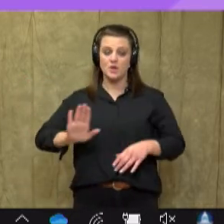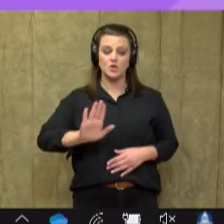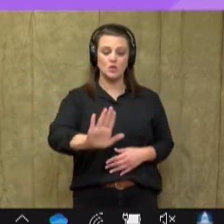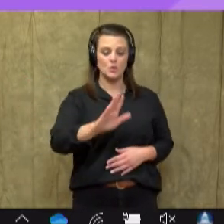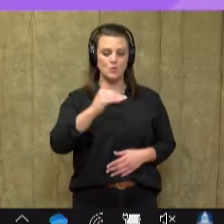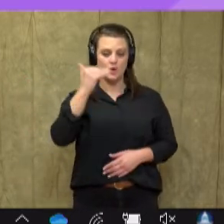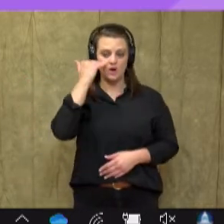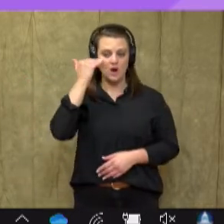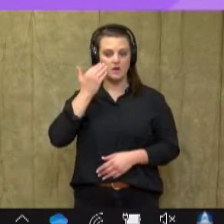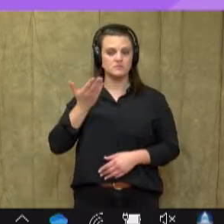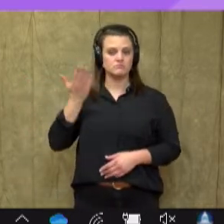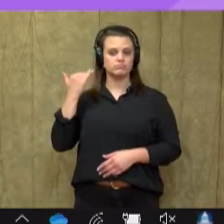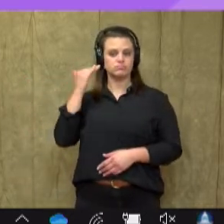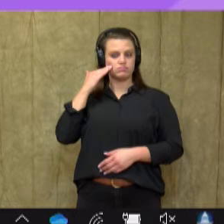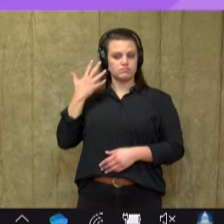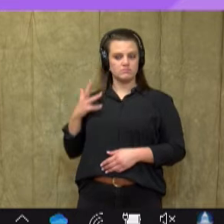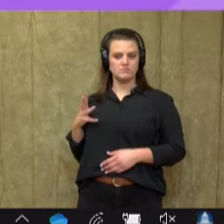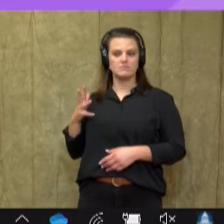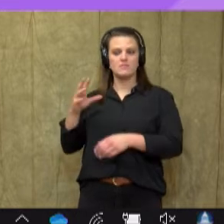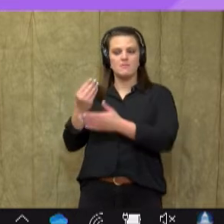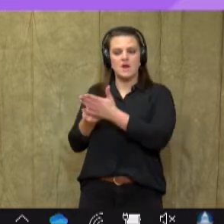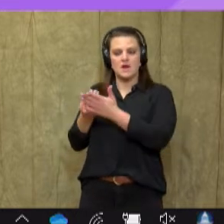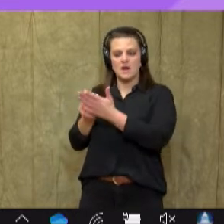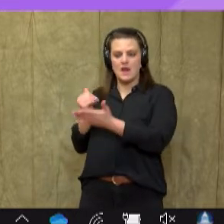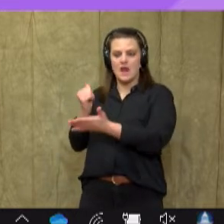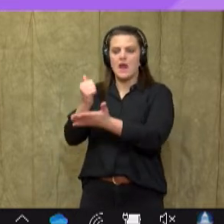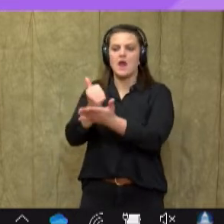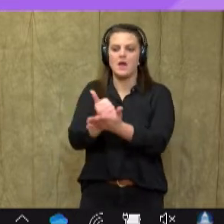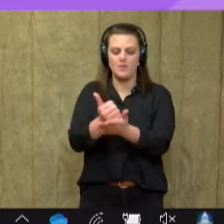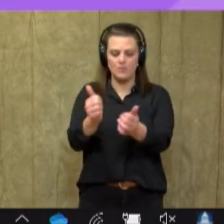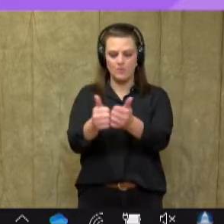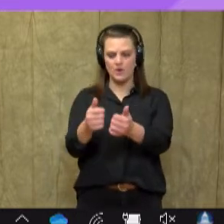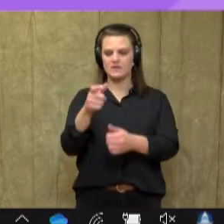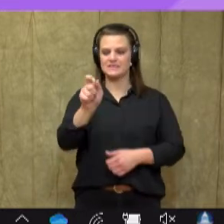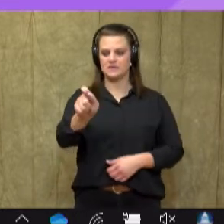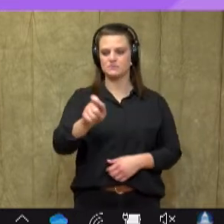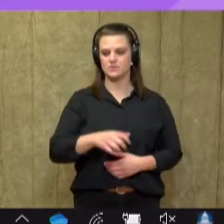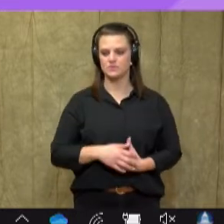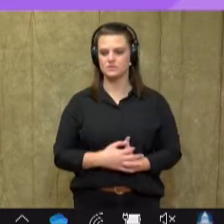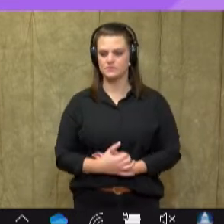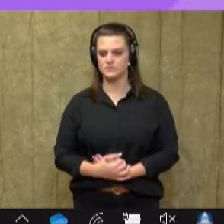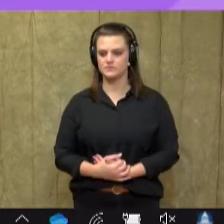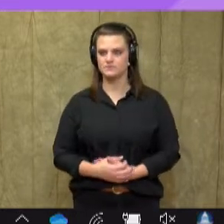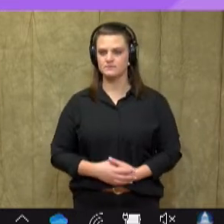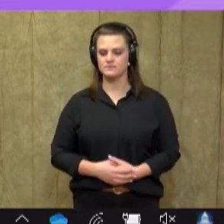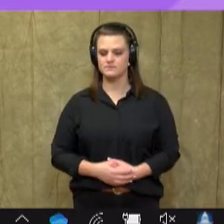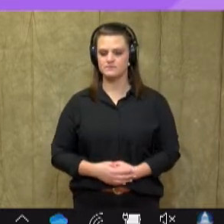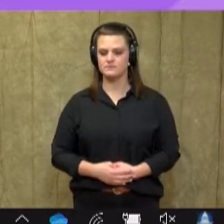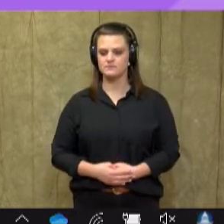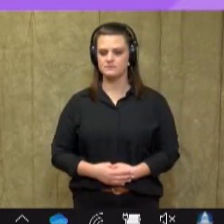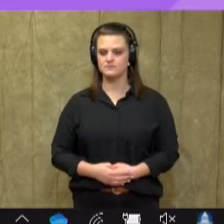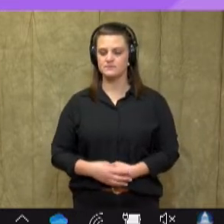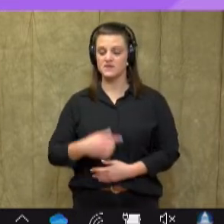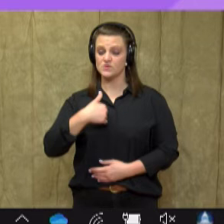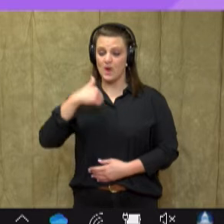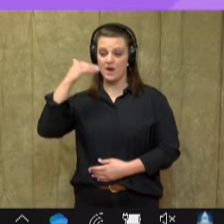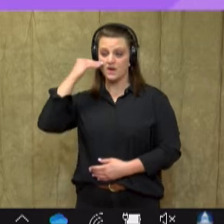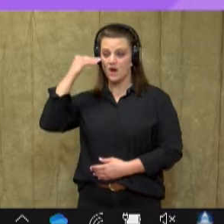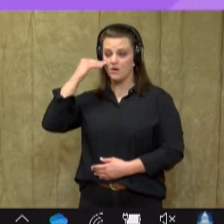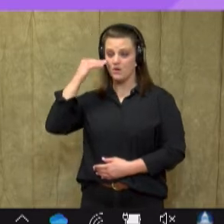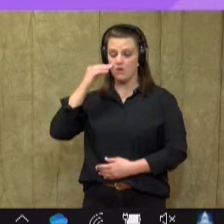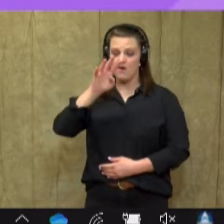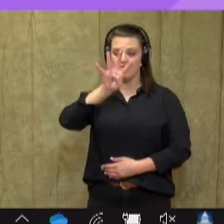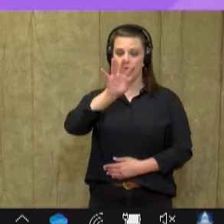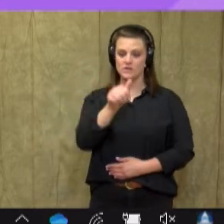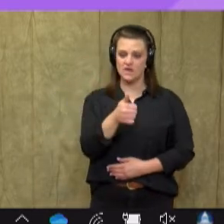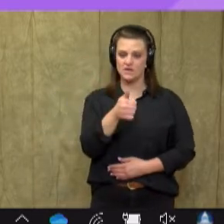knowledge, that prior knowledge of what you know about money, to help you with your decimals. So I know that if I have 4/10,